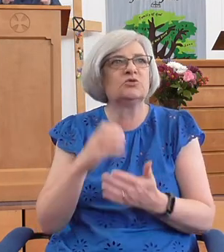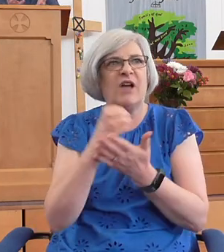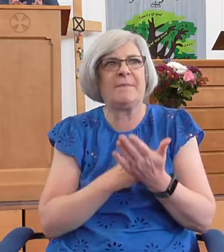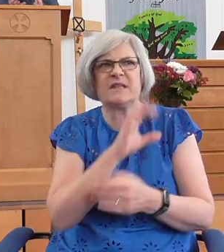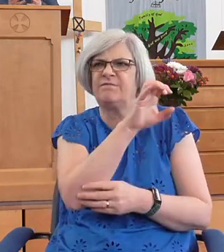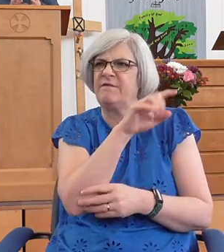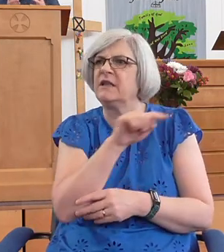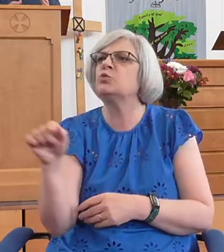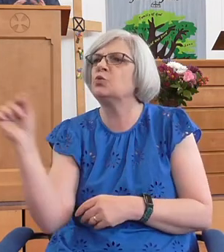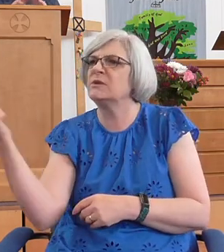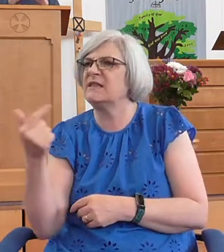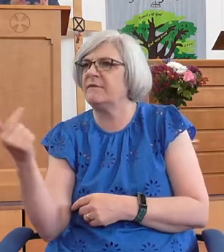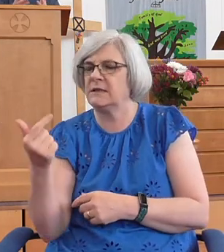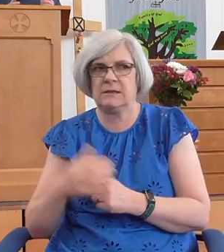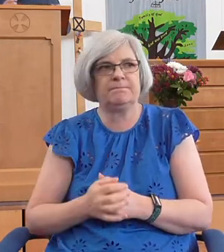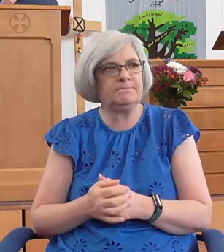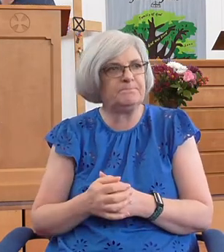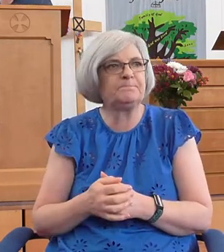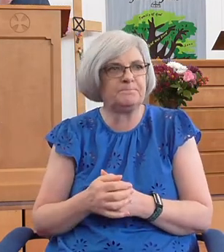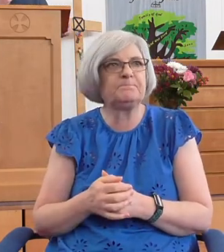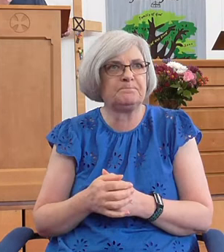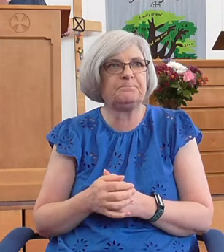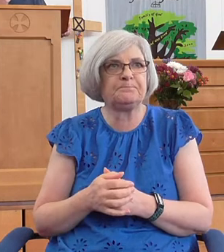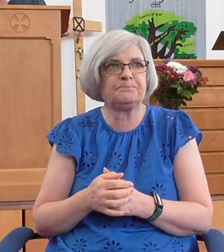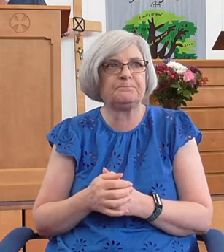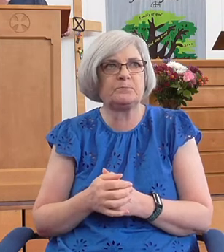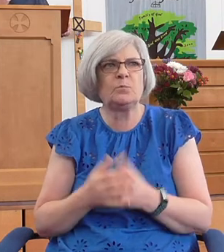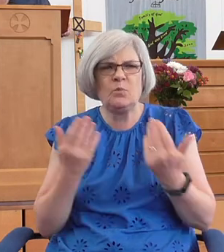We're only looking at supposedly 16 today.